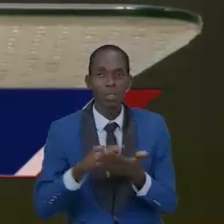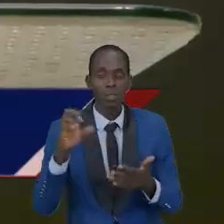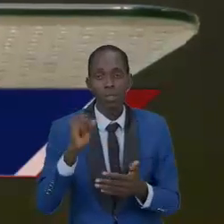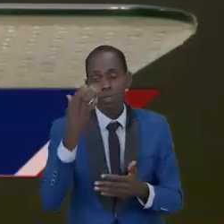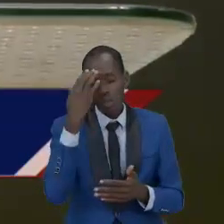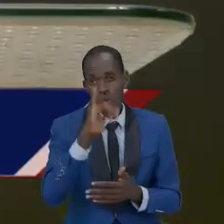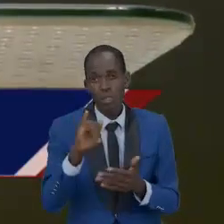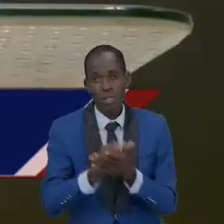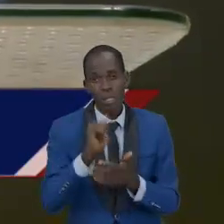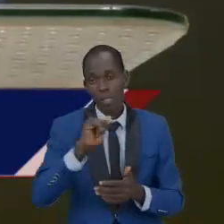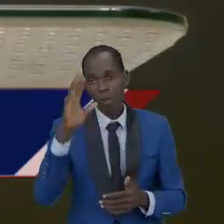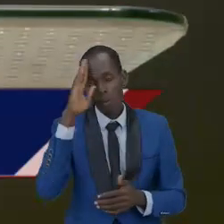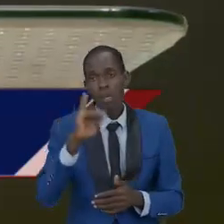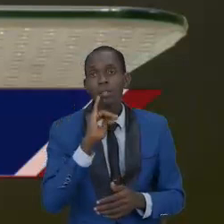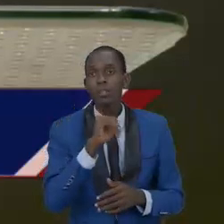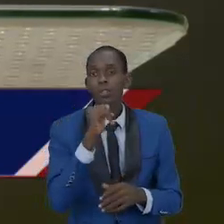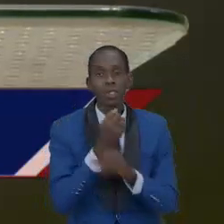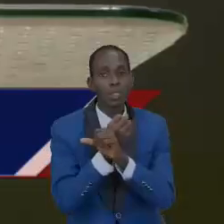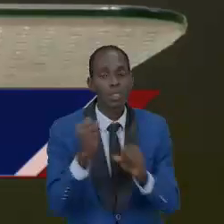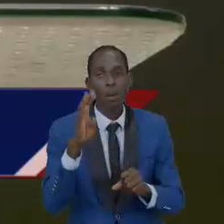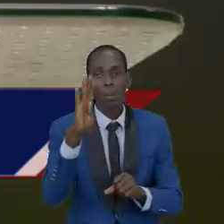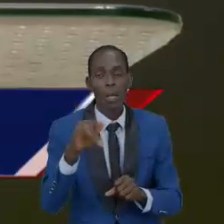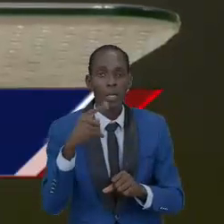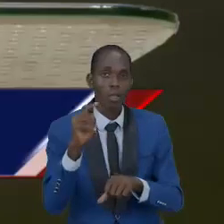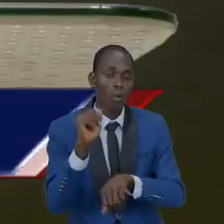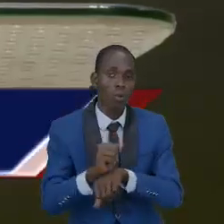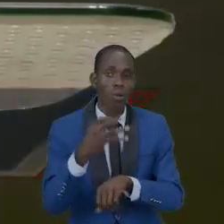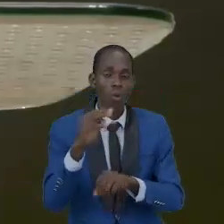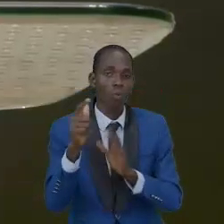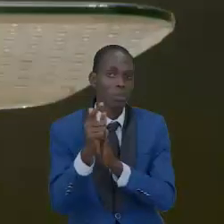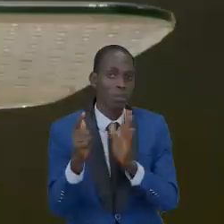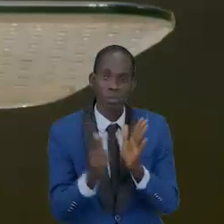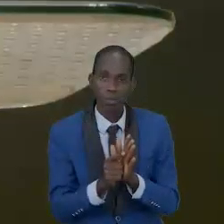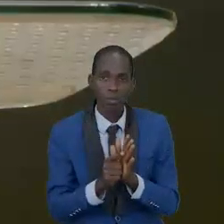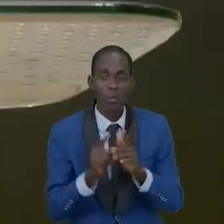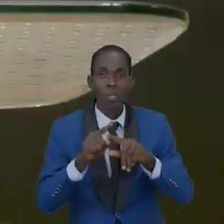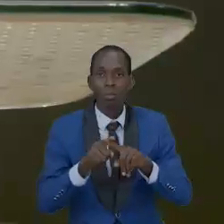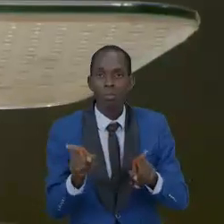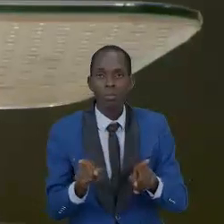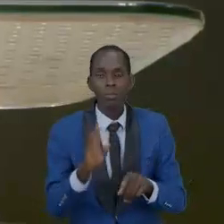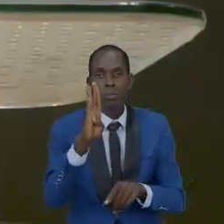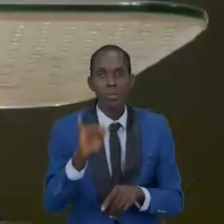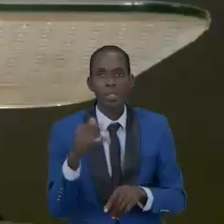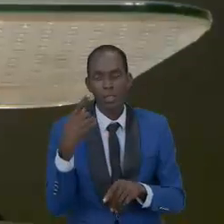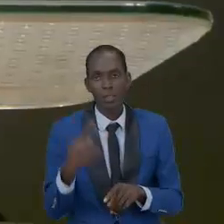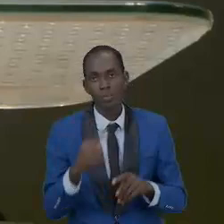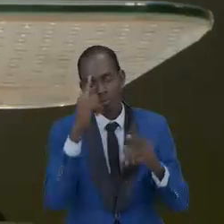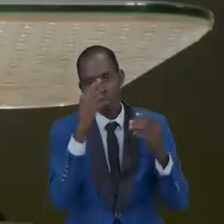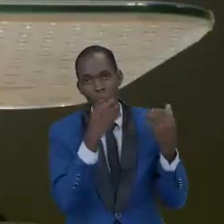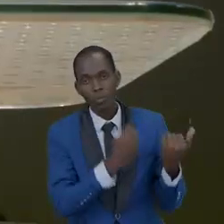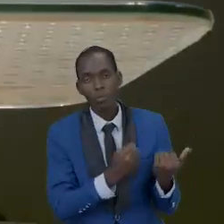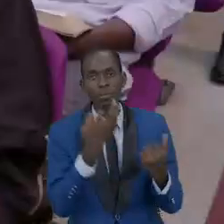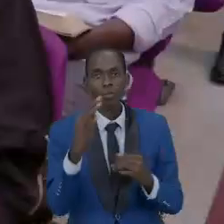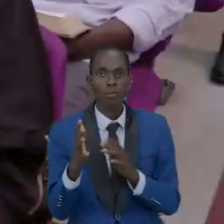not justified by the works of the law, but by the faith of